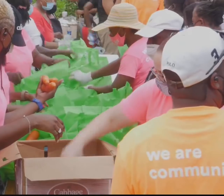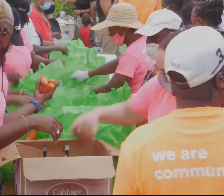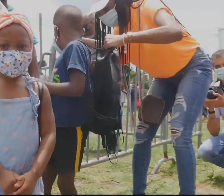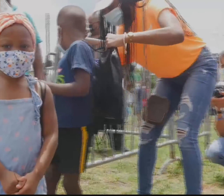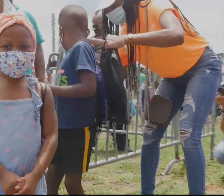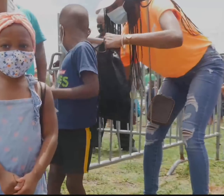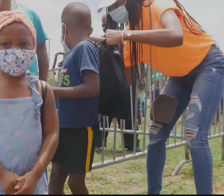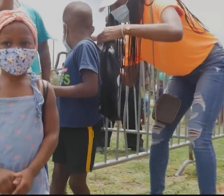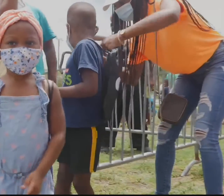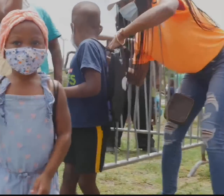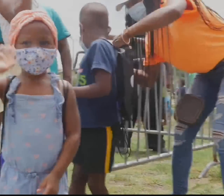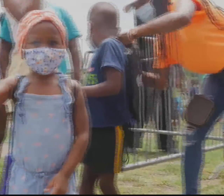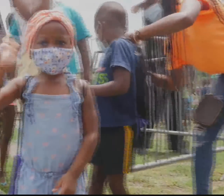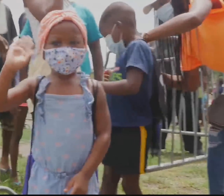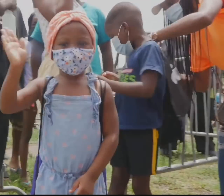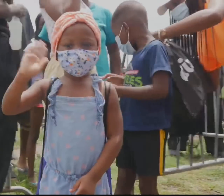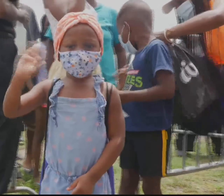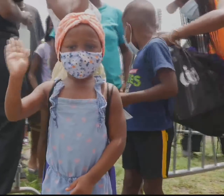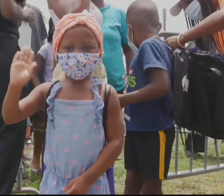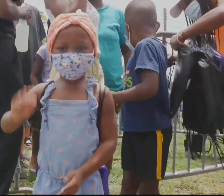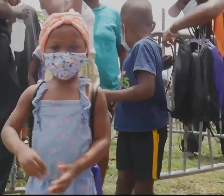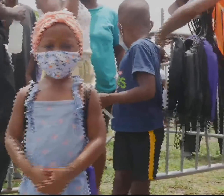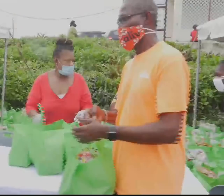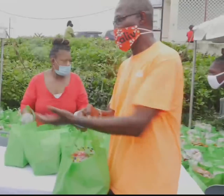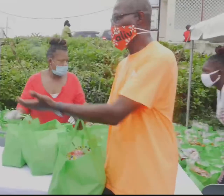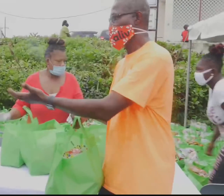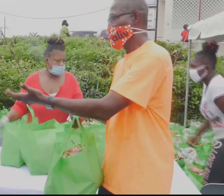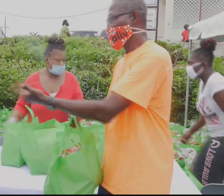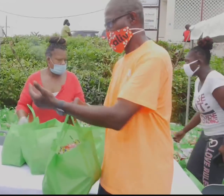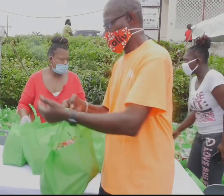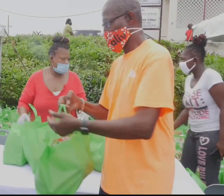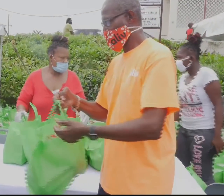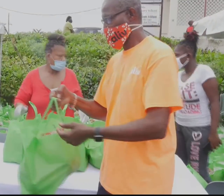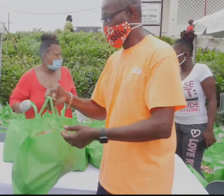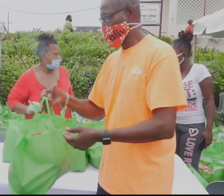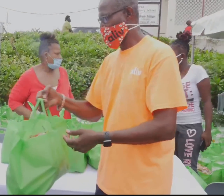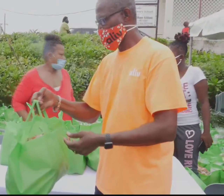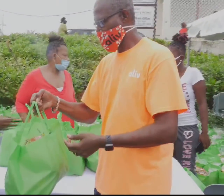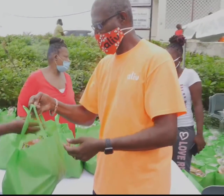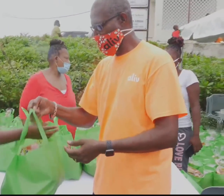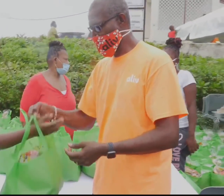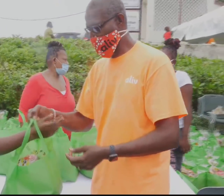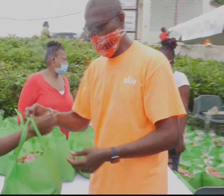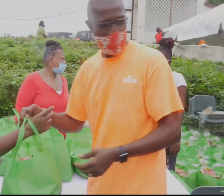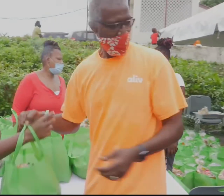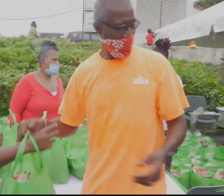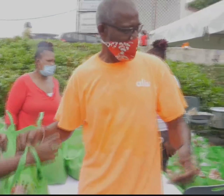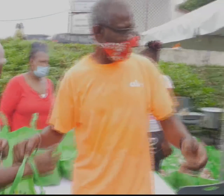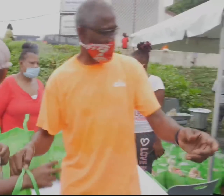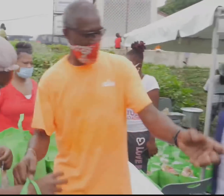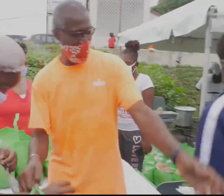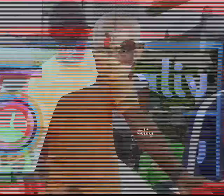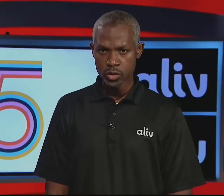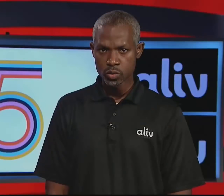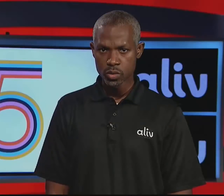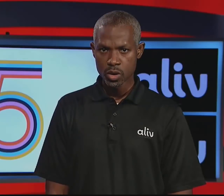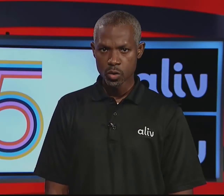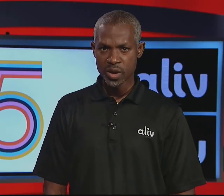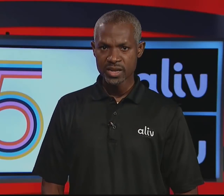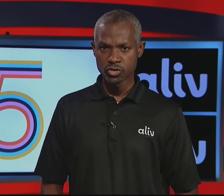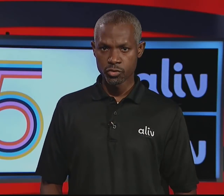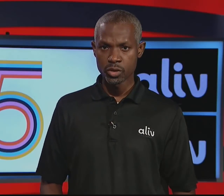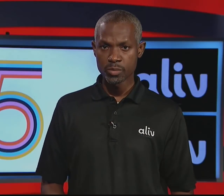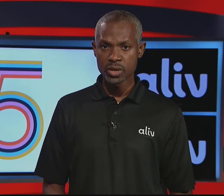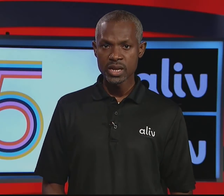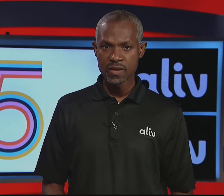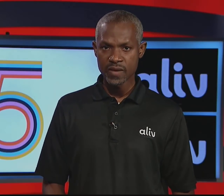Hurricane Dorian, we worked in your community to provide relief in any way we could. We look forward to spreading the joy to you,